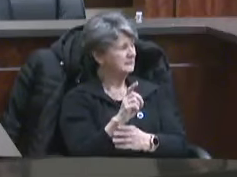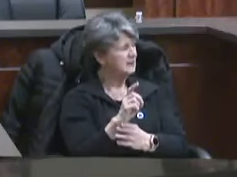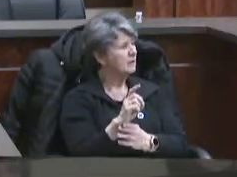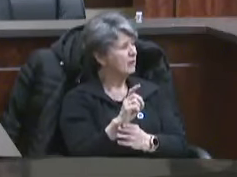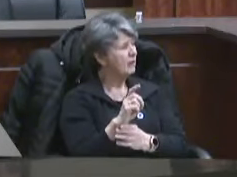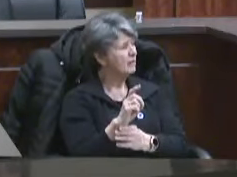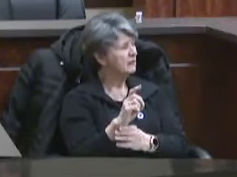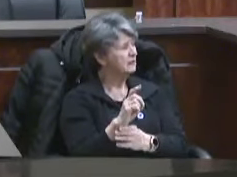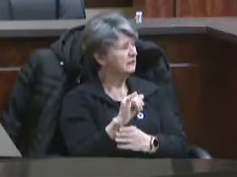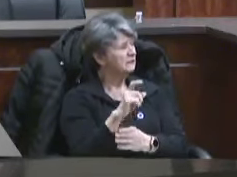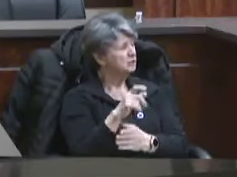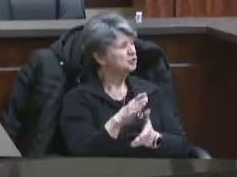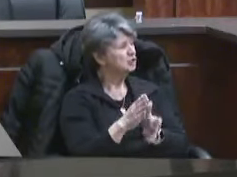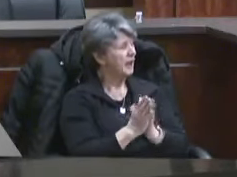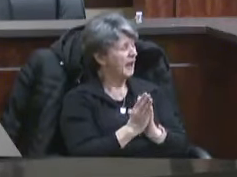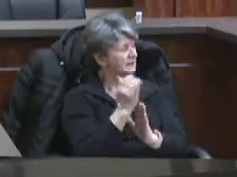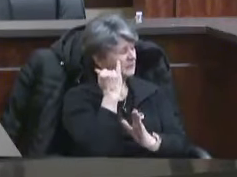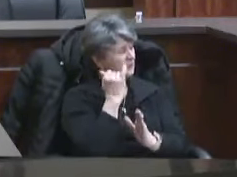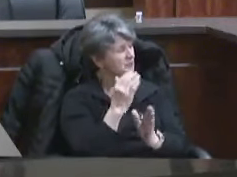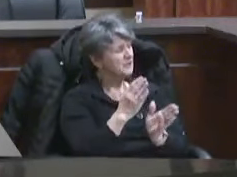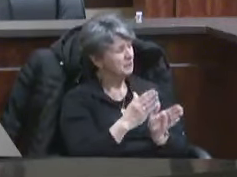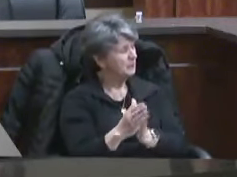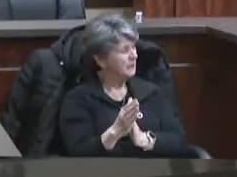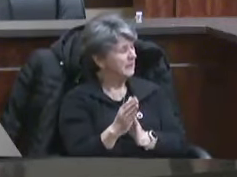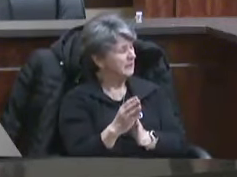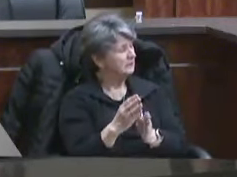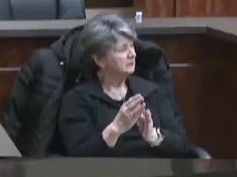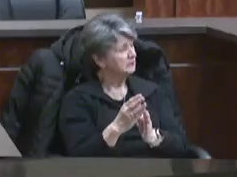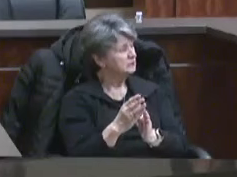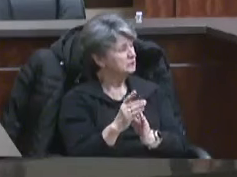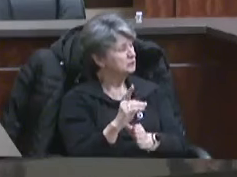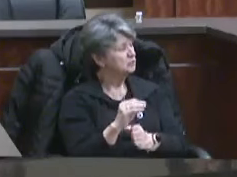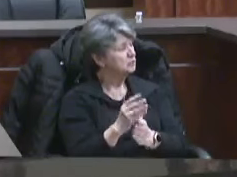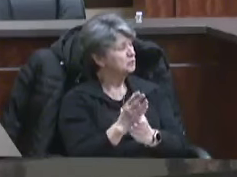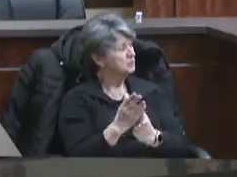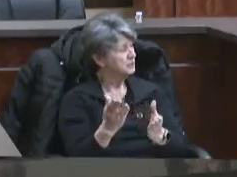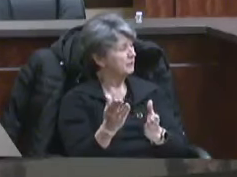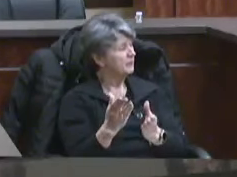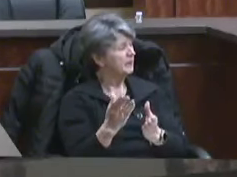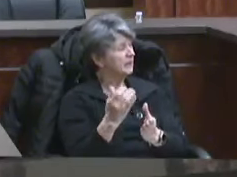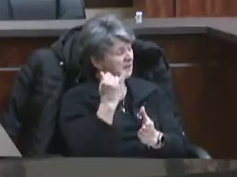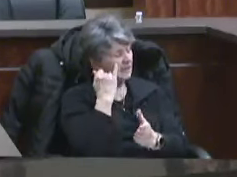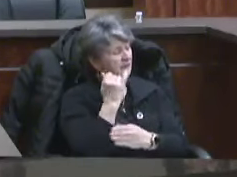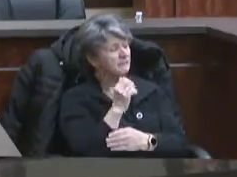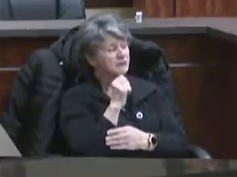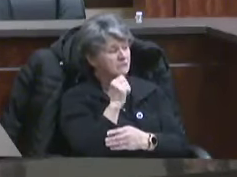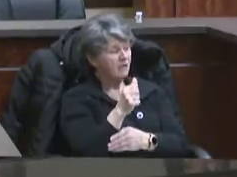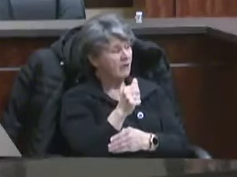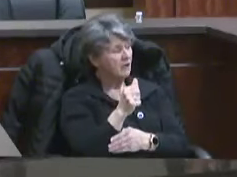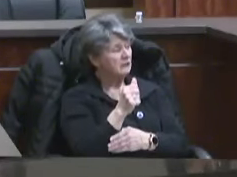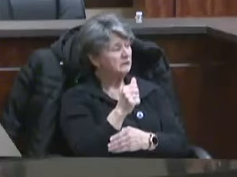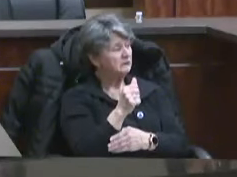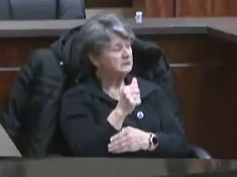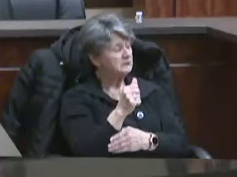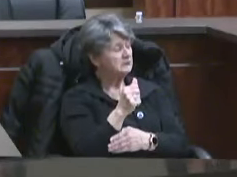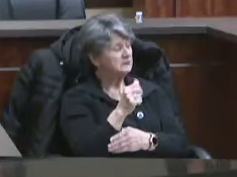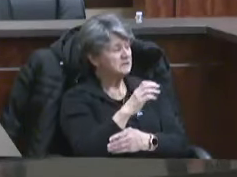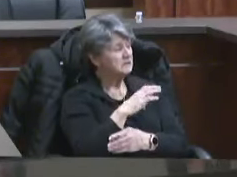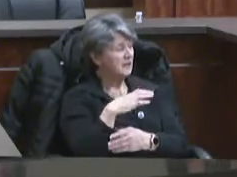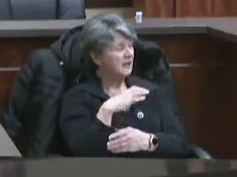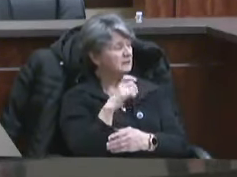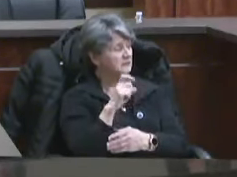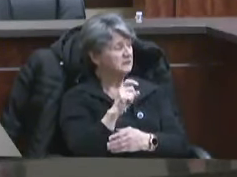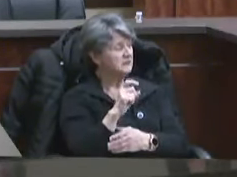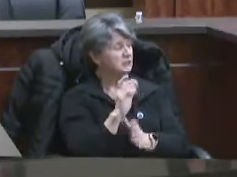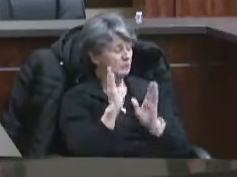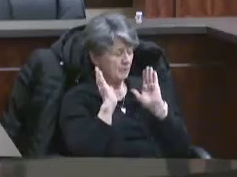And so I guess I should ask if there's a plan to deal with this. And if there's not, I'd like to put this at the front of the council's attention, because the people of Laurel deserve